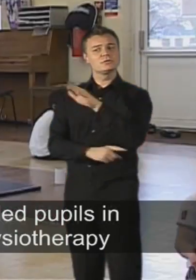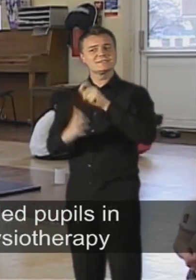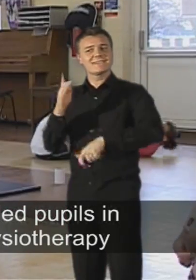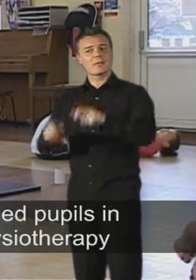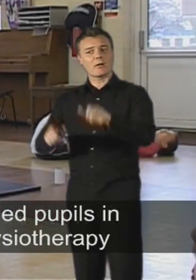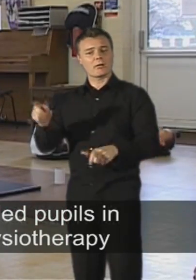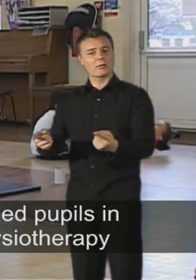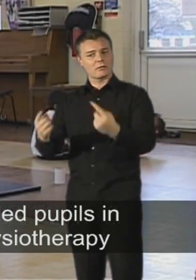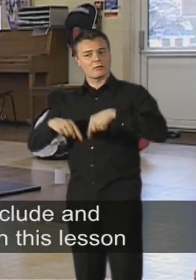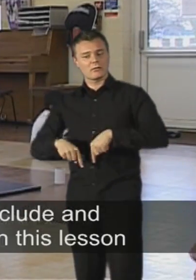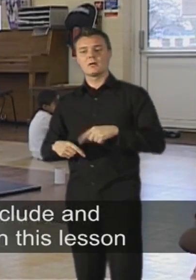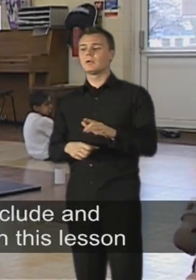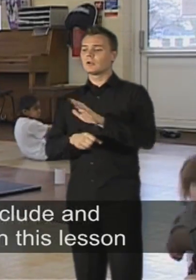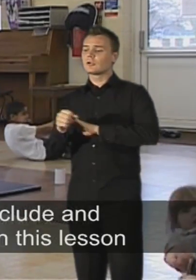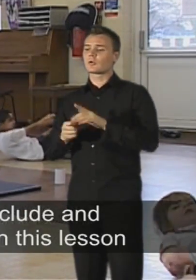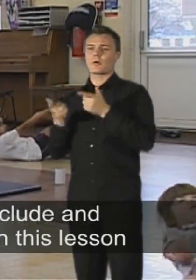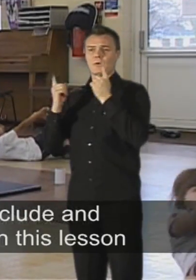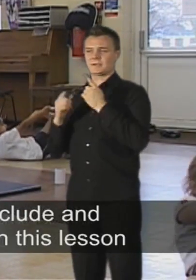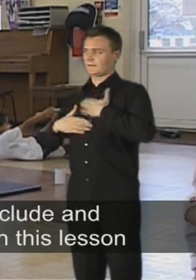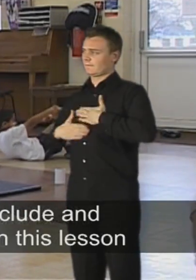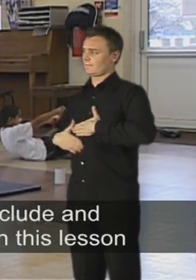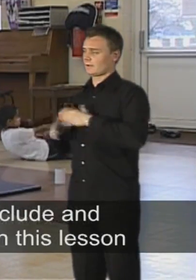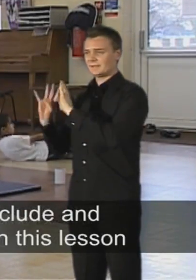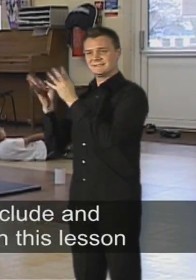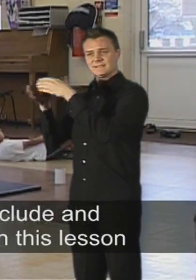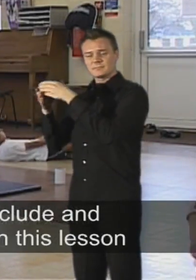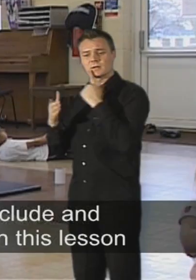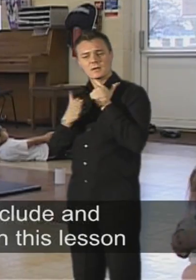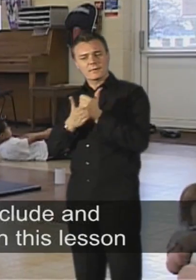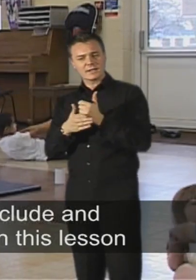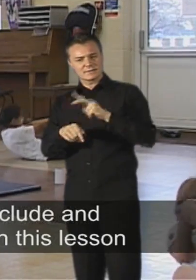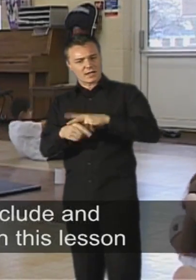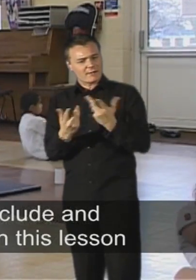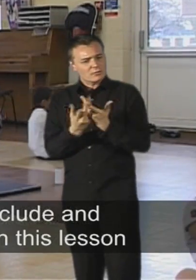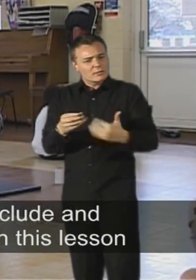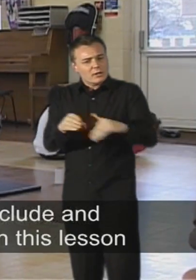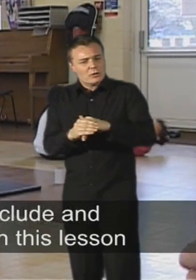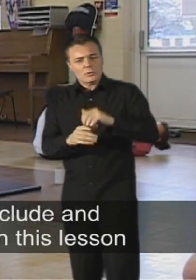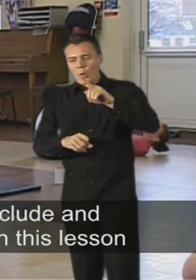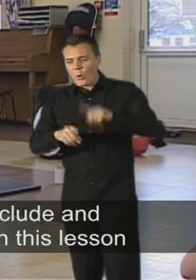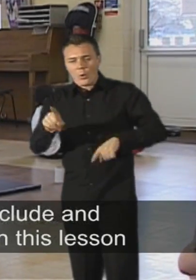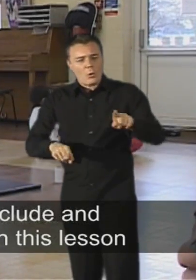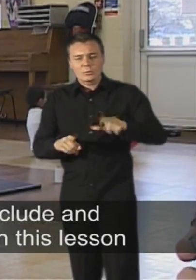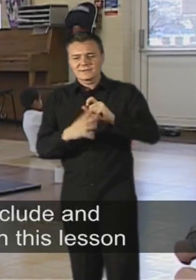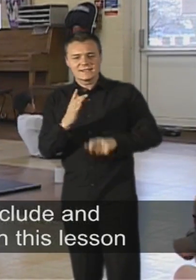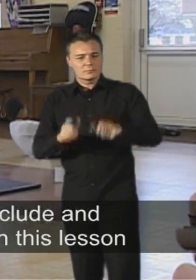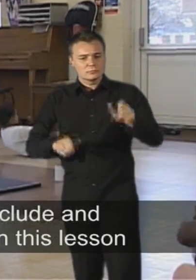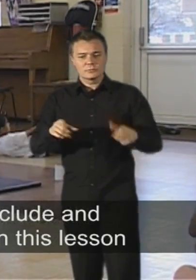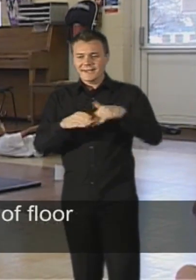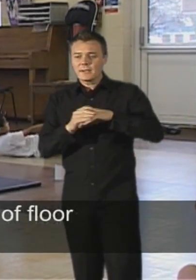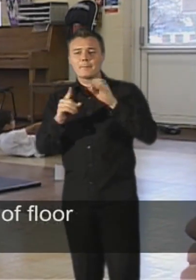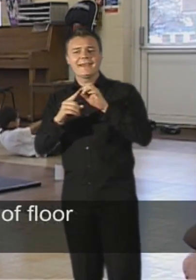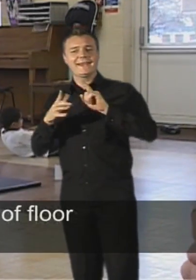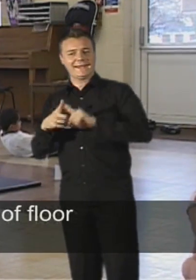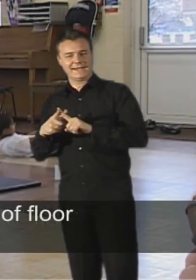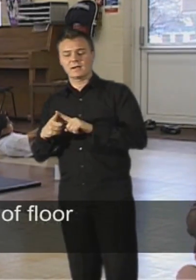The local authority's physiotherapy team advised staff on how best to include and support all disabled pupils in PE. In this lesson,